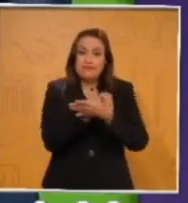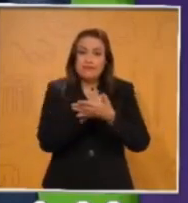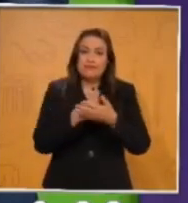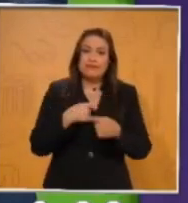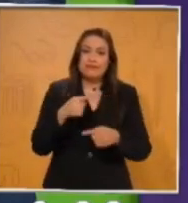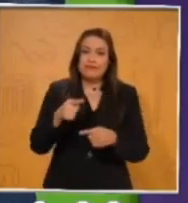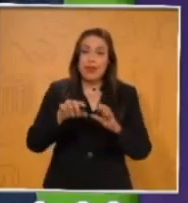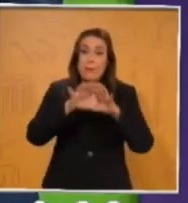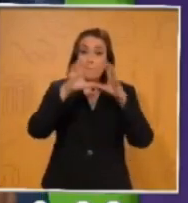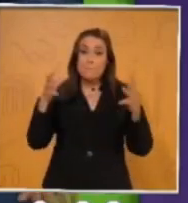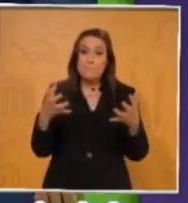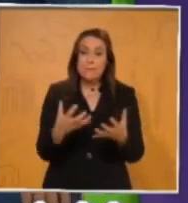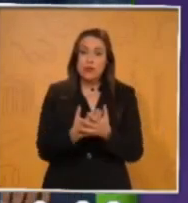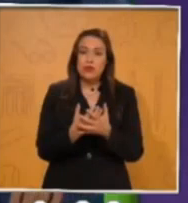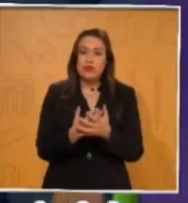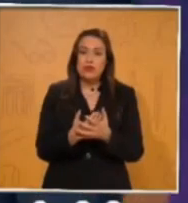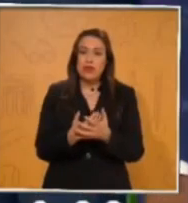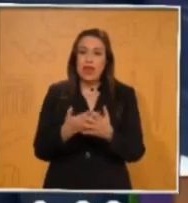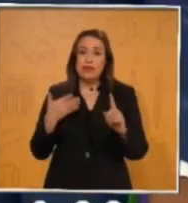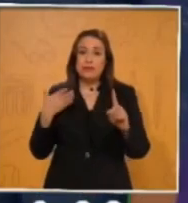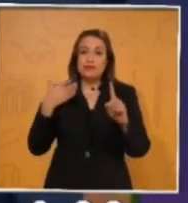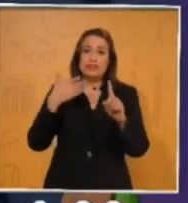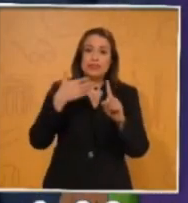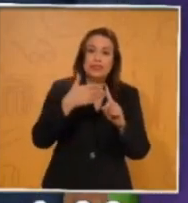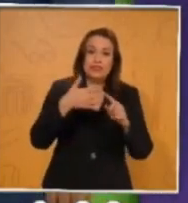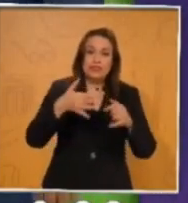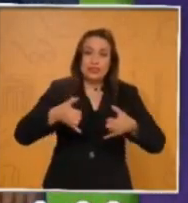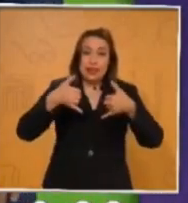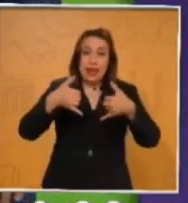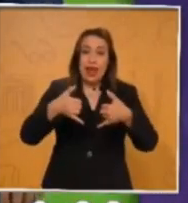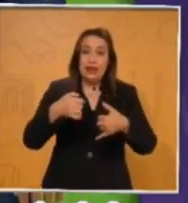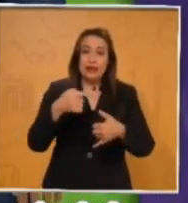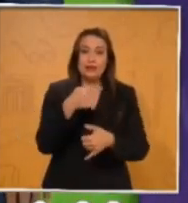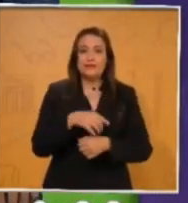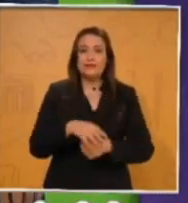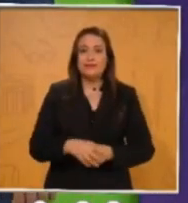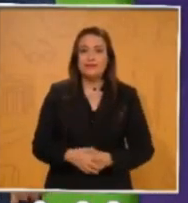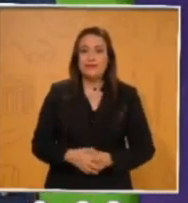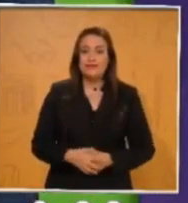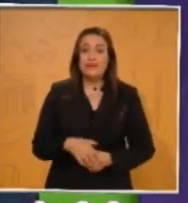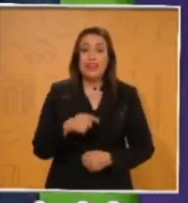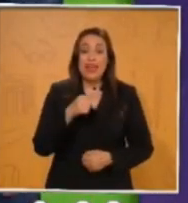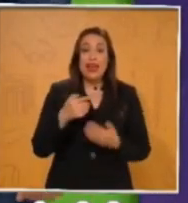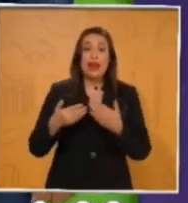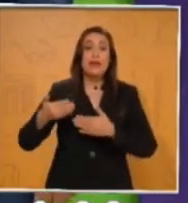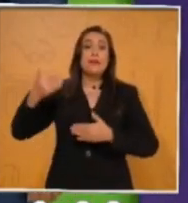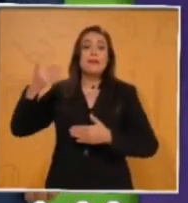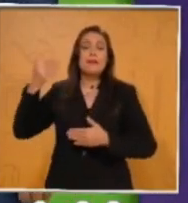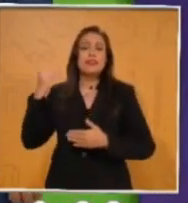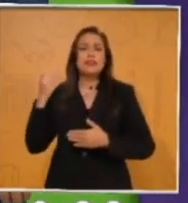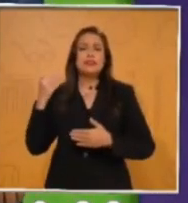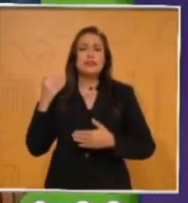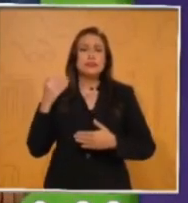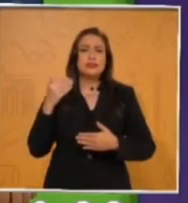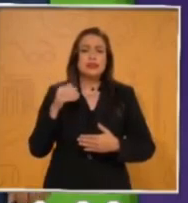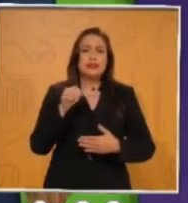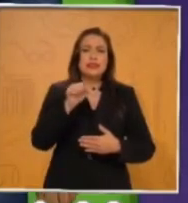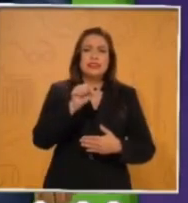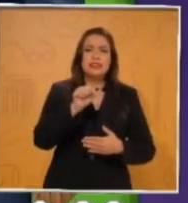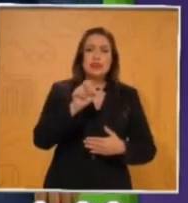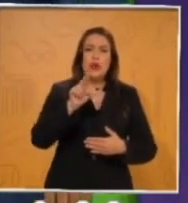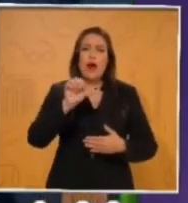established records. In present, we have the action swim. In the past, we have